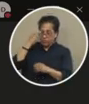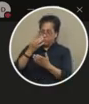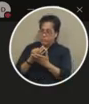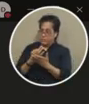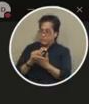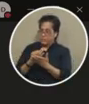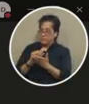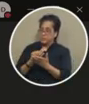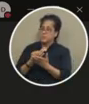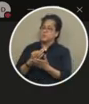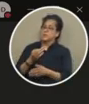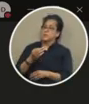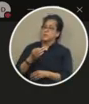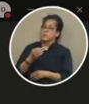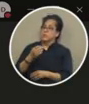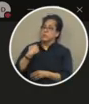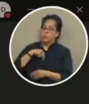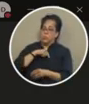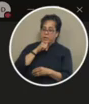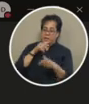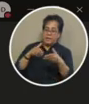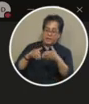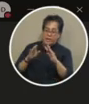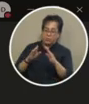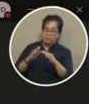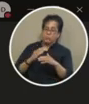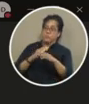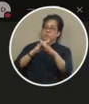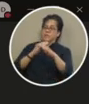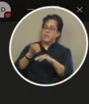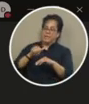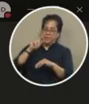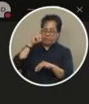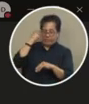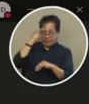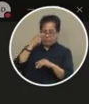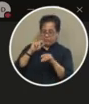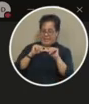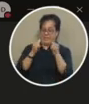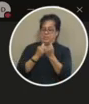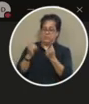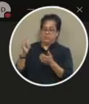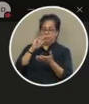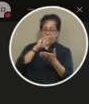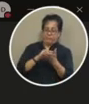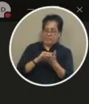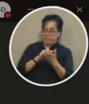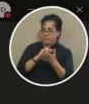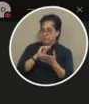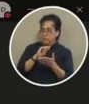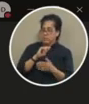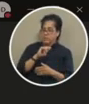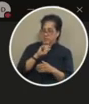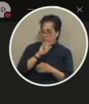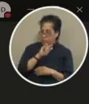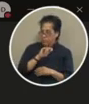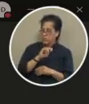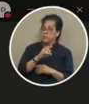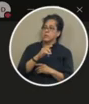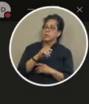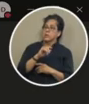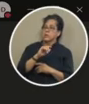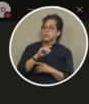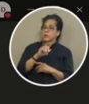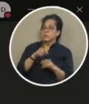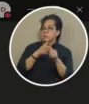not, allowed to prevent any federal agency from landing at the airport. Regarding their